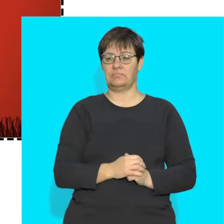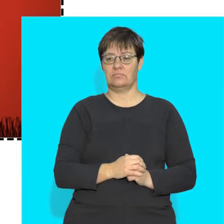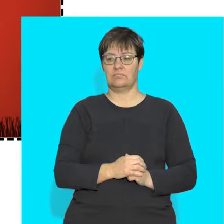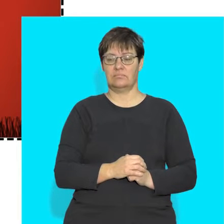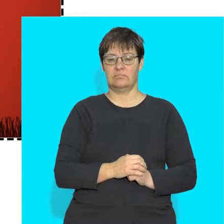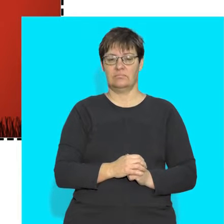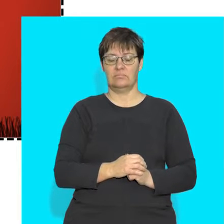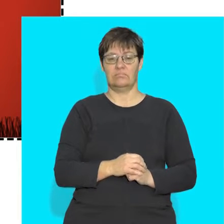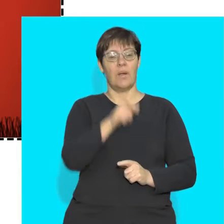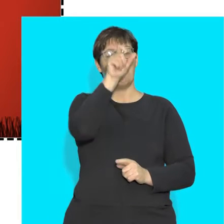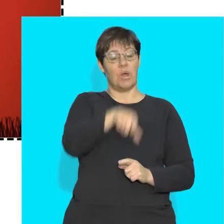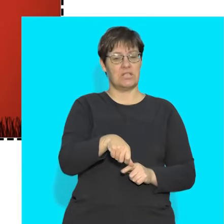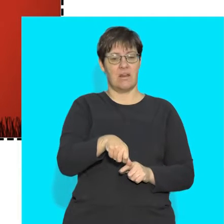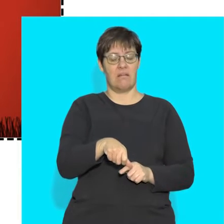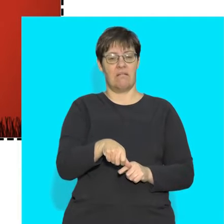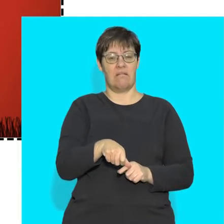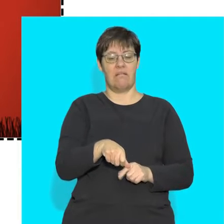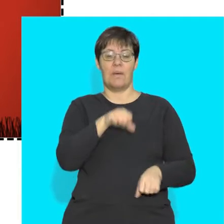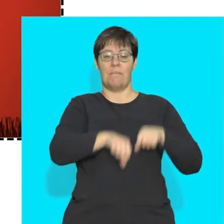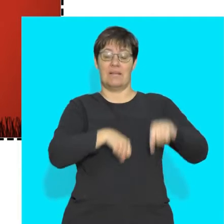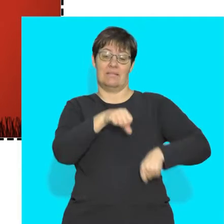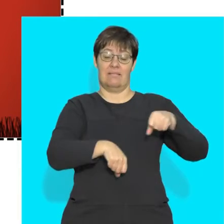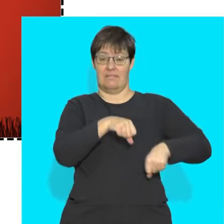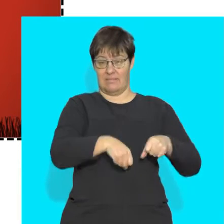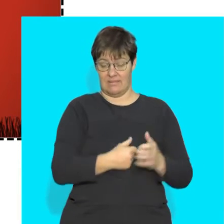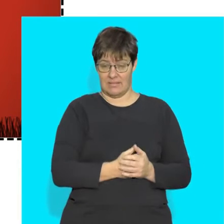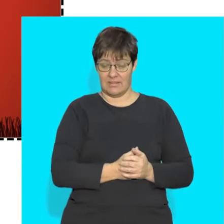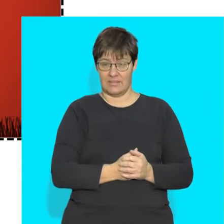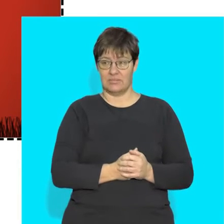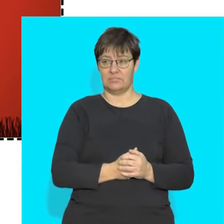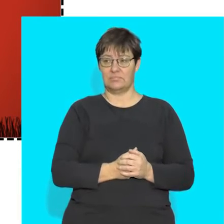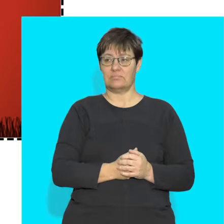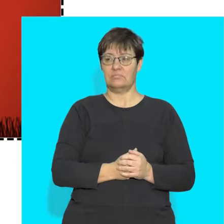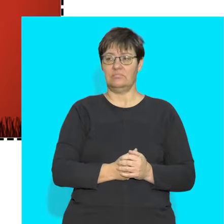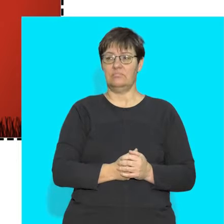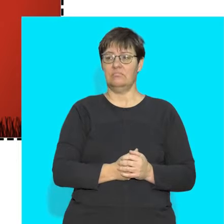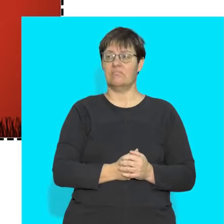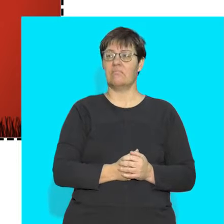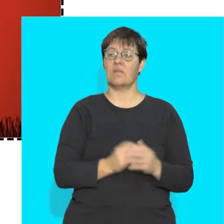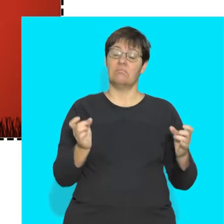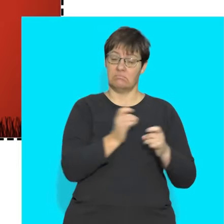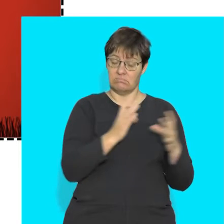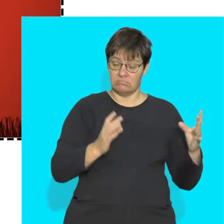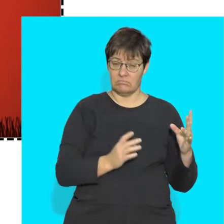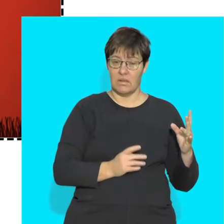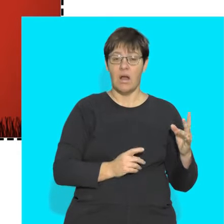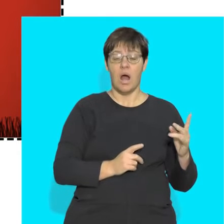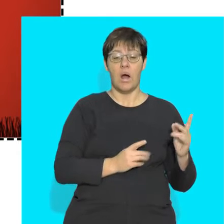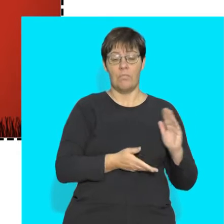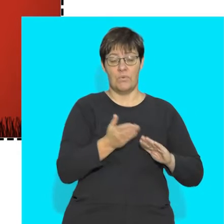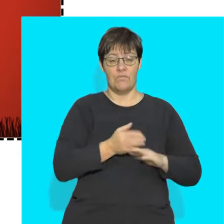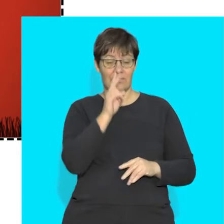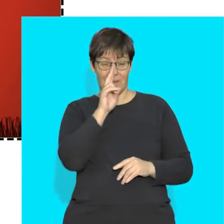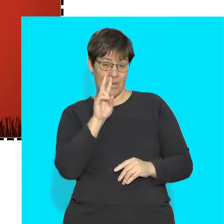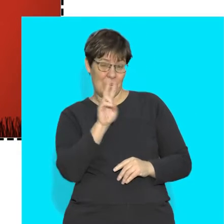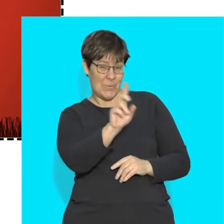have a person on Father Brown, on a bicycle, and we're going to start to move in. And what I need you to